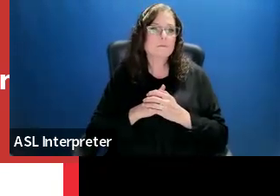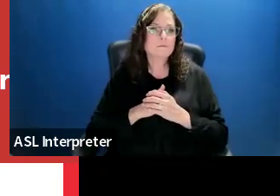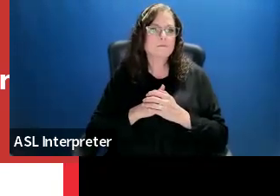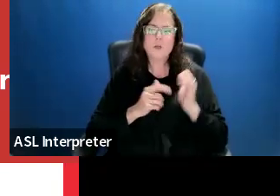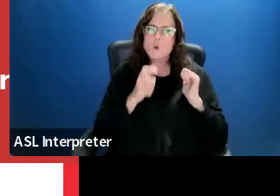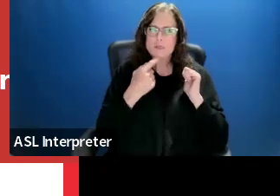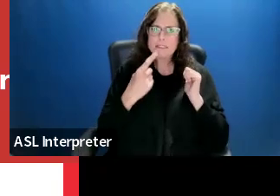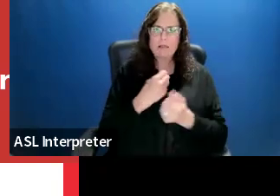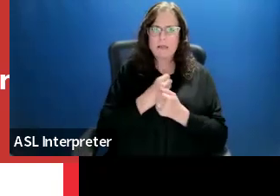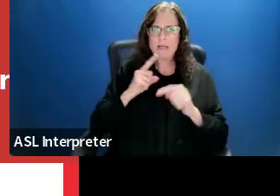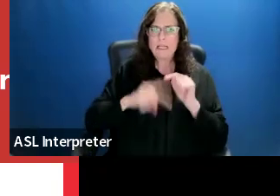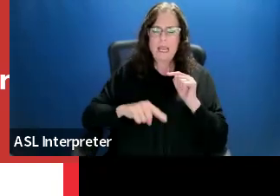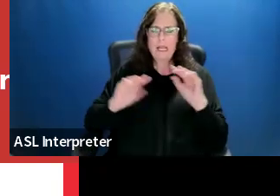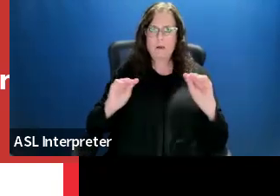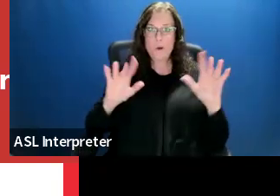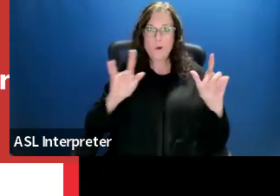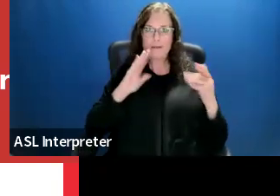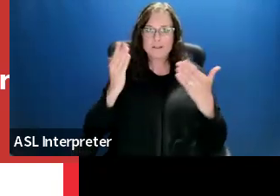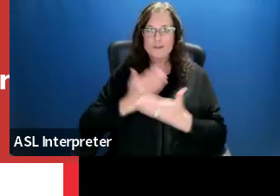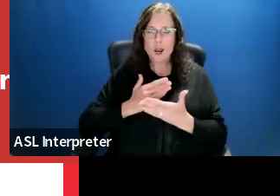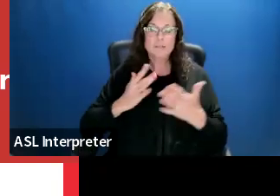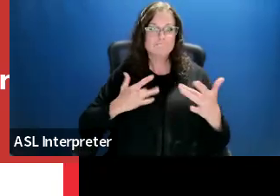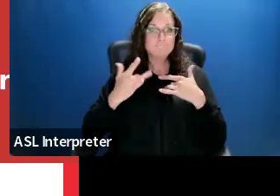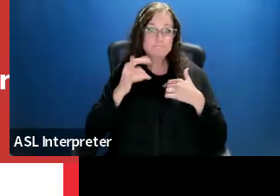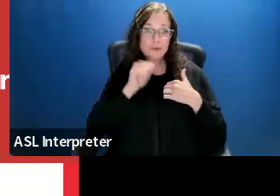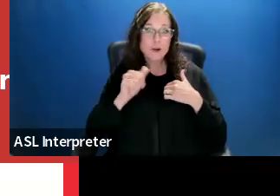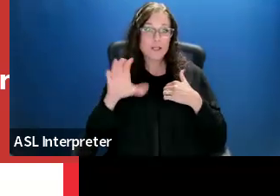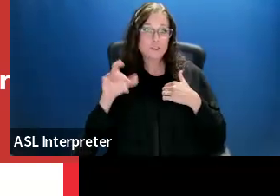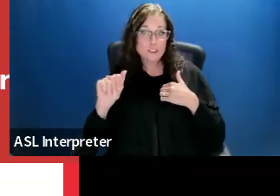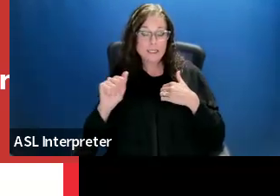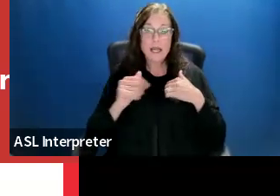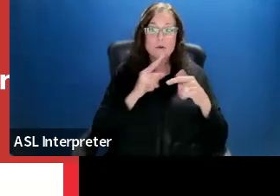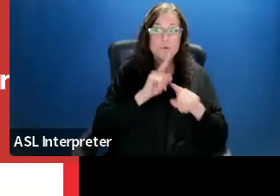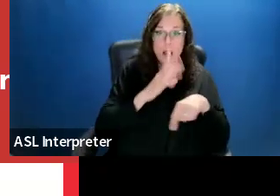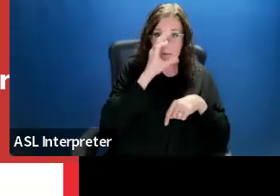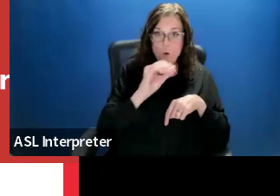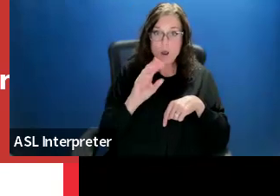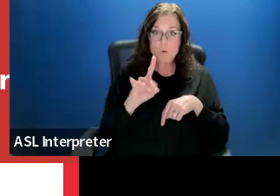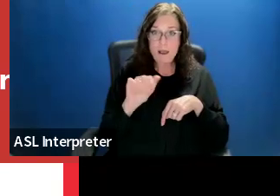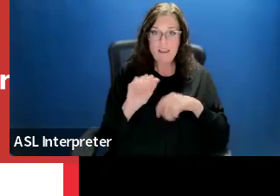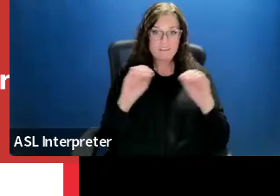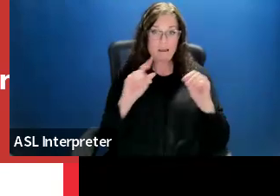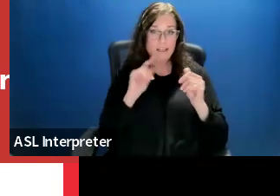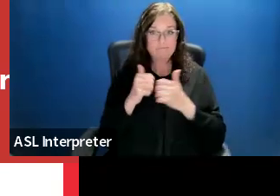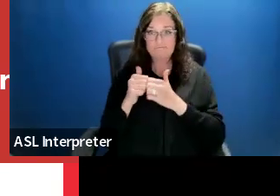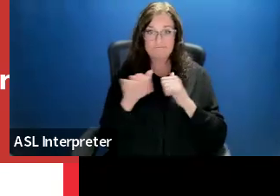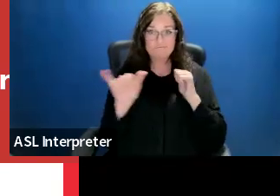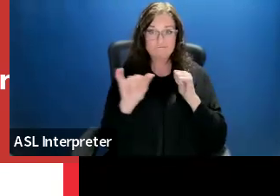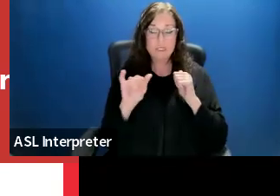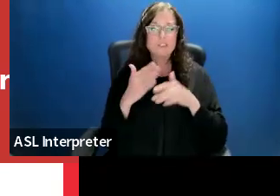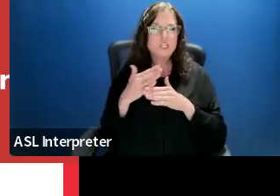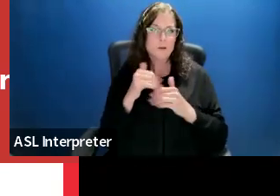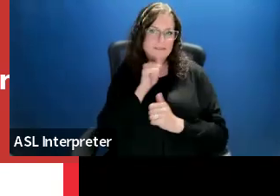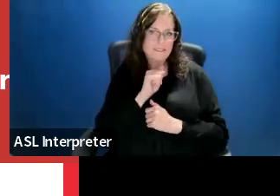Who says love can't bloom in the dark? Peppy high school girl Chica and quiet boy Waya seem like they have nothing in common. However, they share a